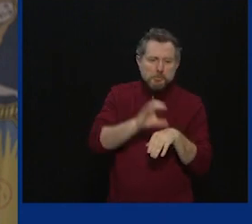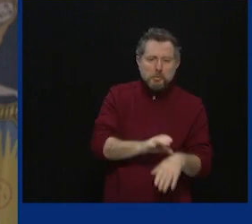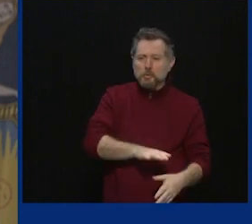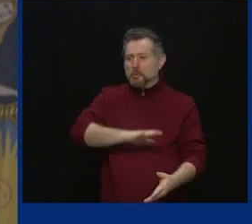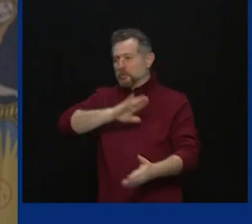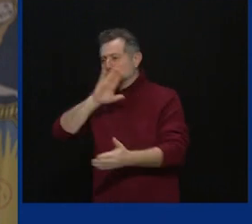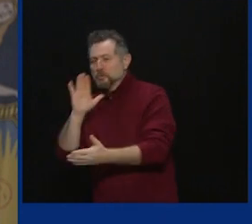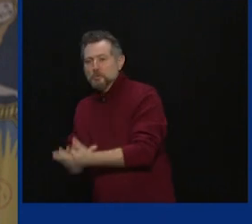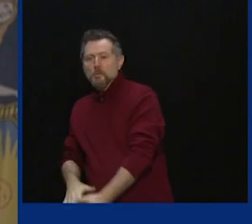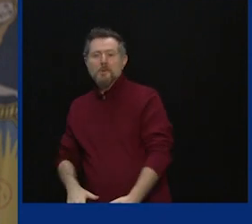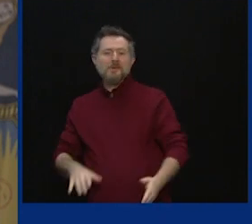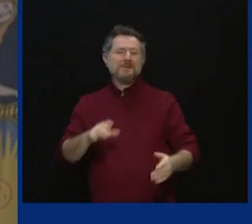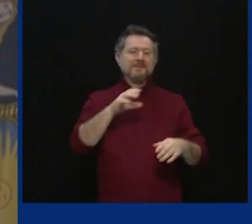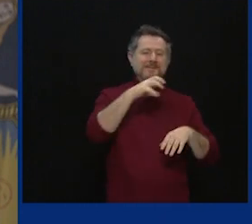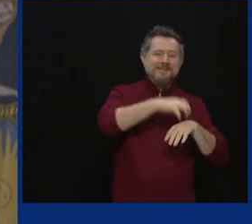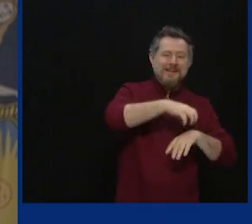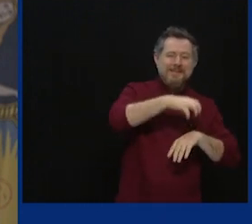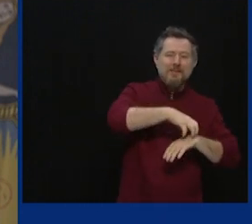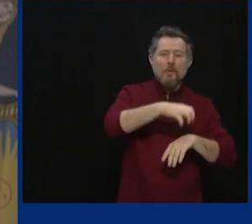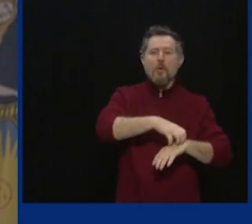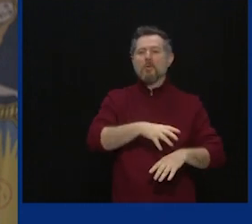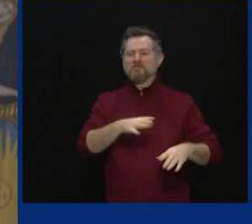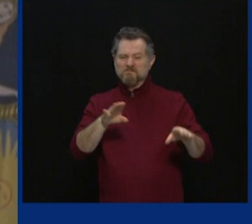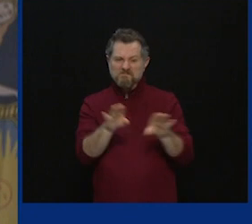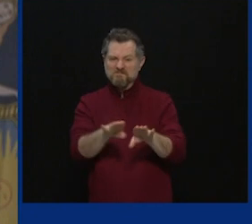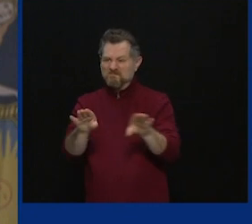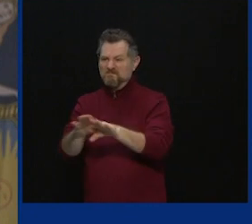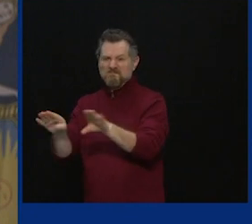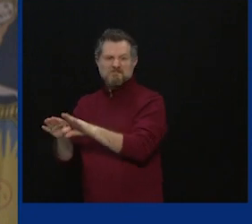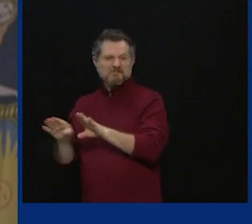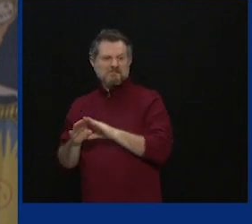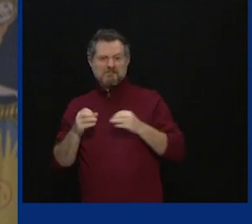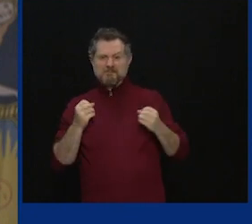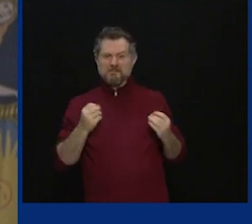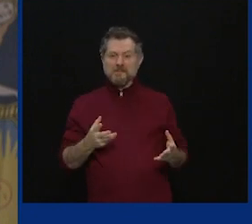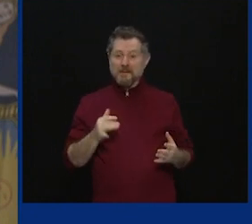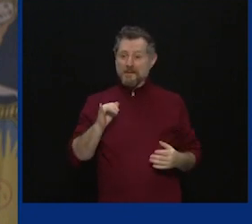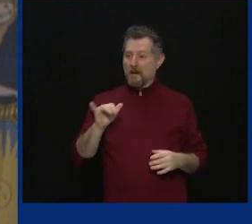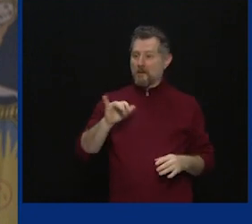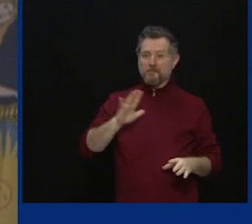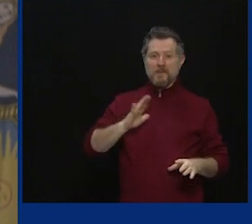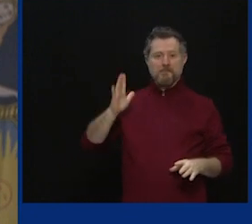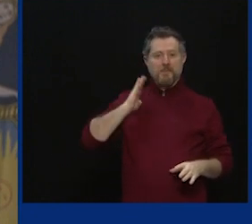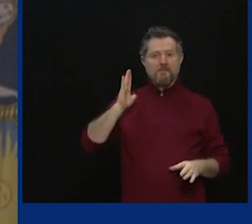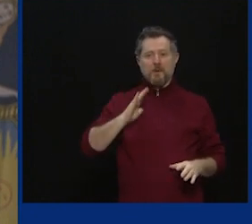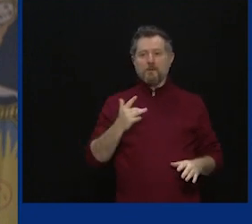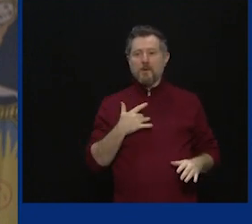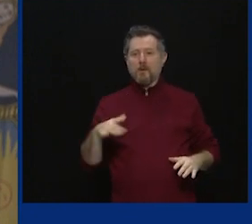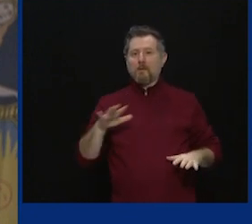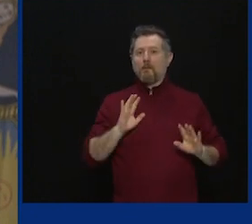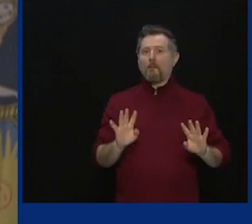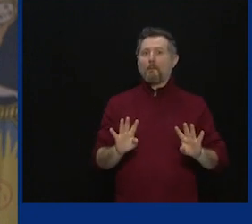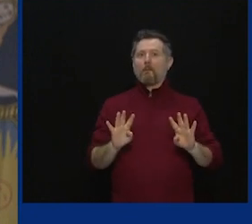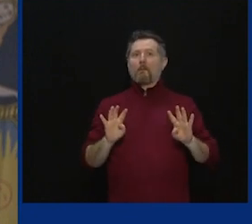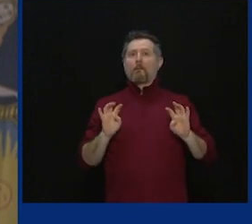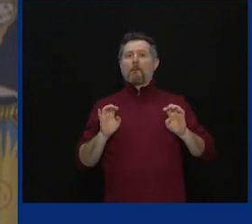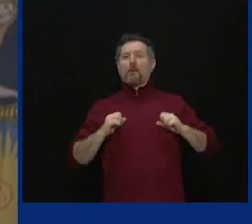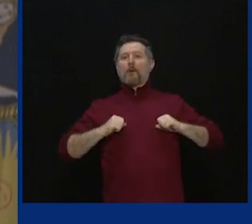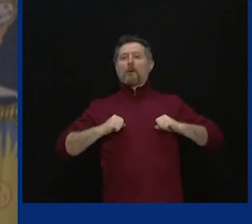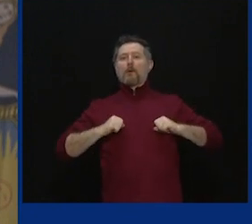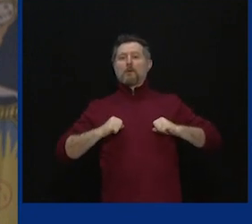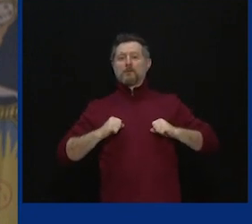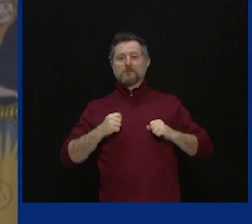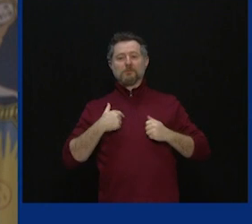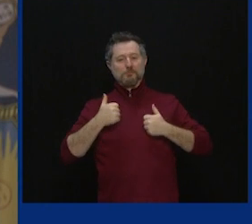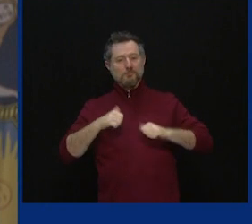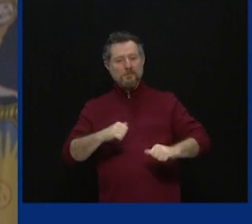of work like we saw before. I will not go to that space, and I'm doing everything I can to protect people while